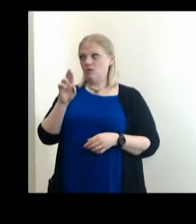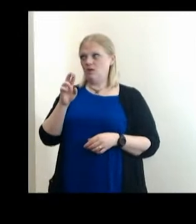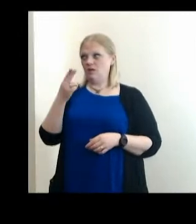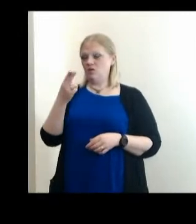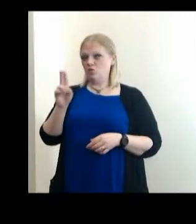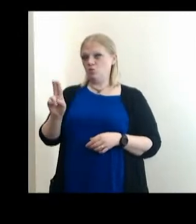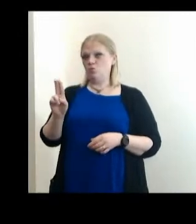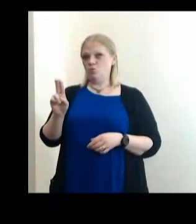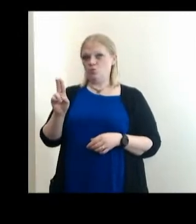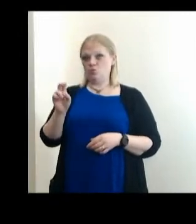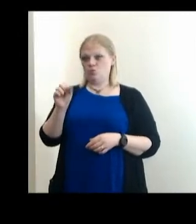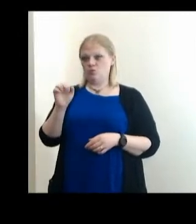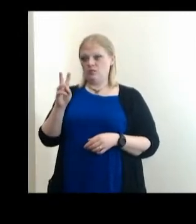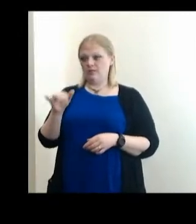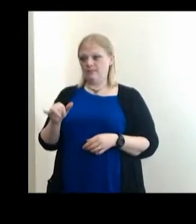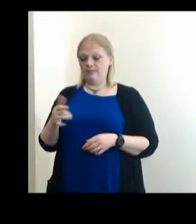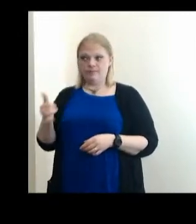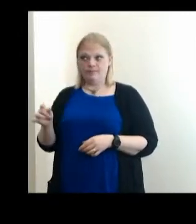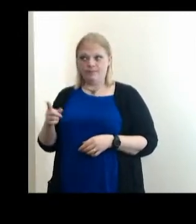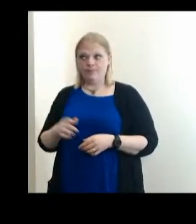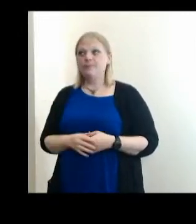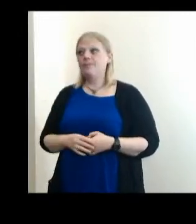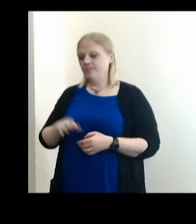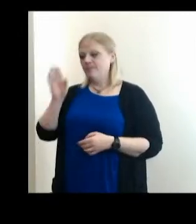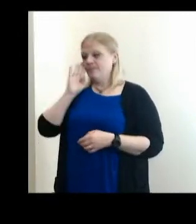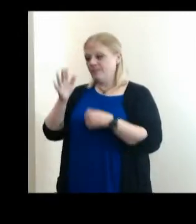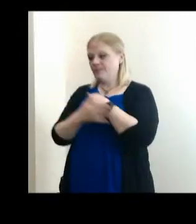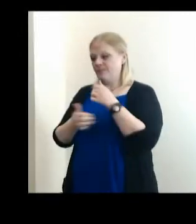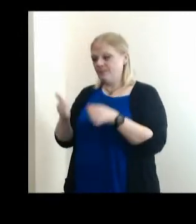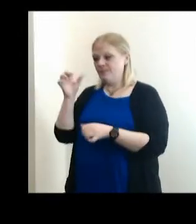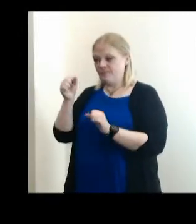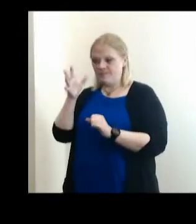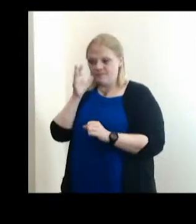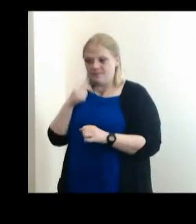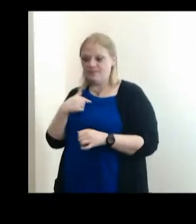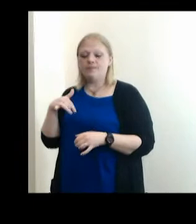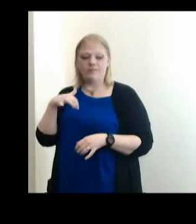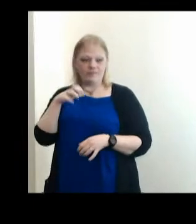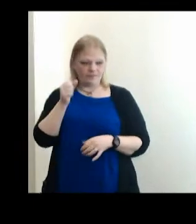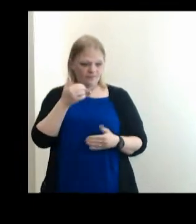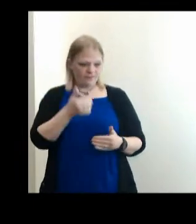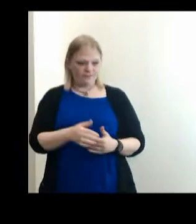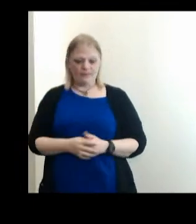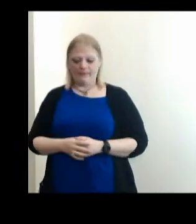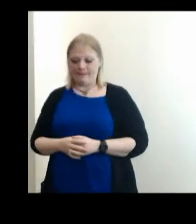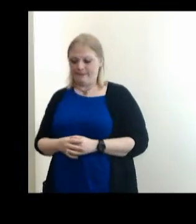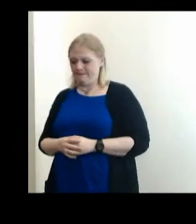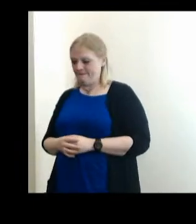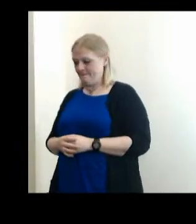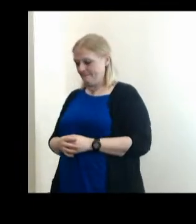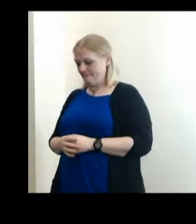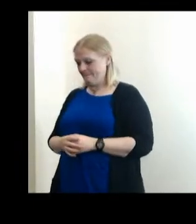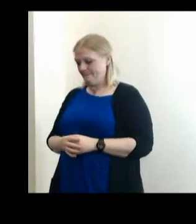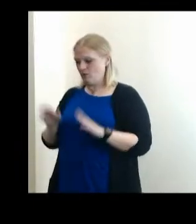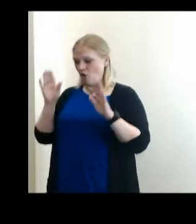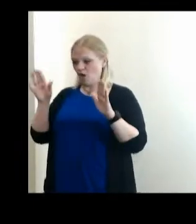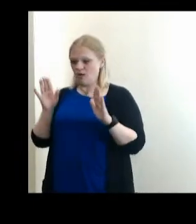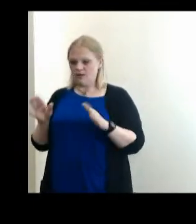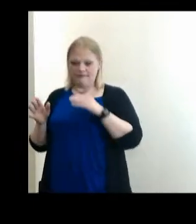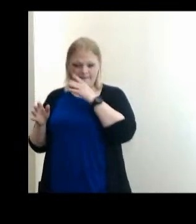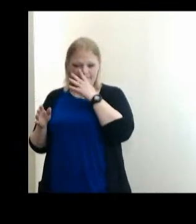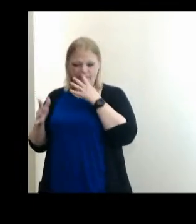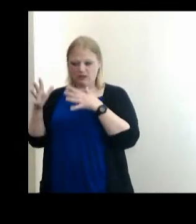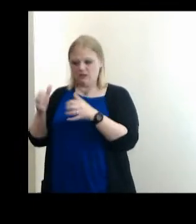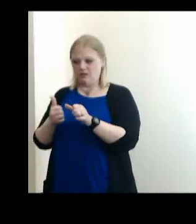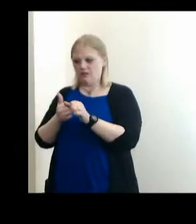WRHU, yes. Sam, if you're still on. Hi, Mr. County Executive. Can you hear me all right? Yes, I can. Go ahead. Awesome. I just wanted to bounce off something